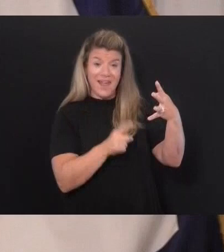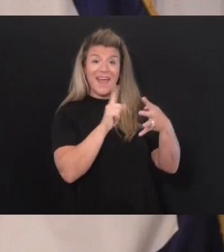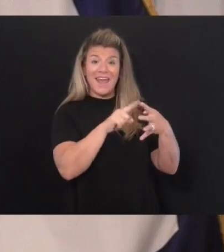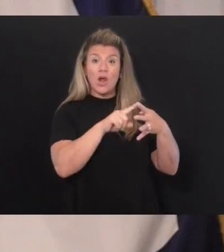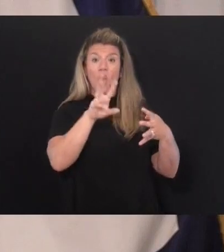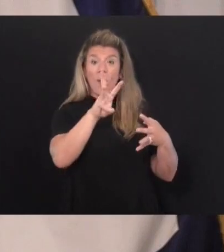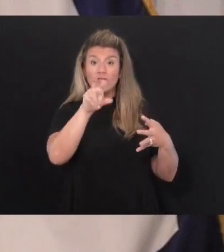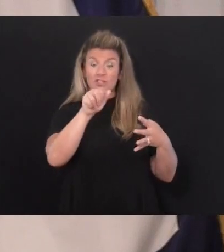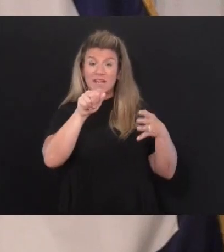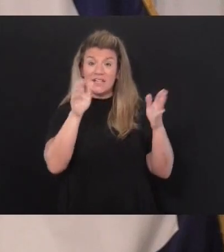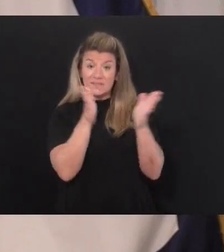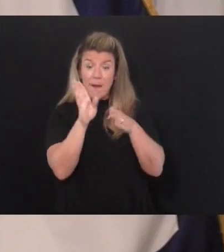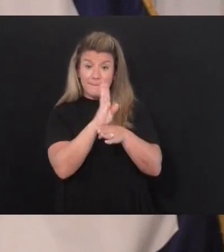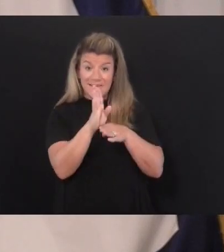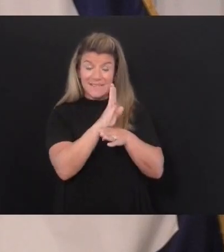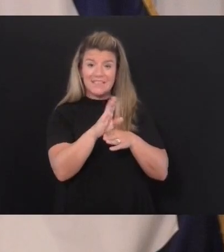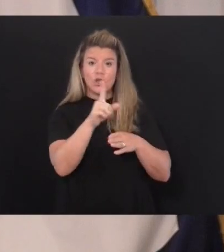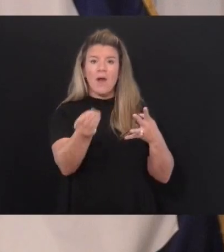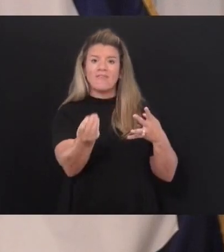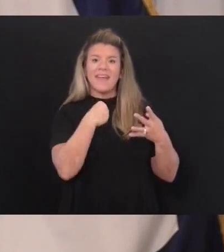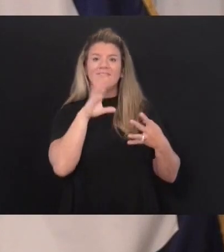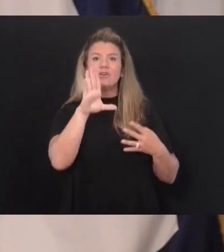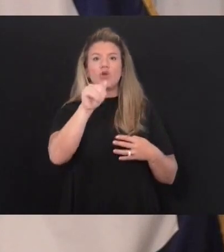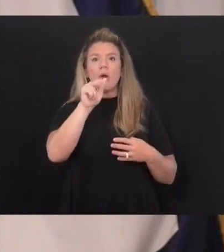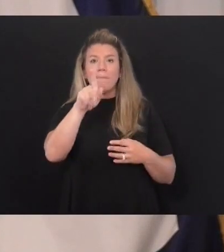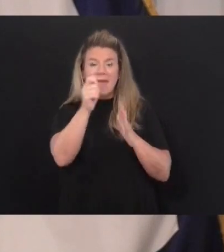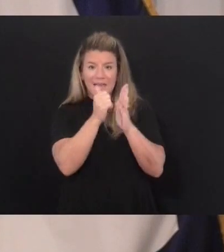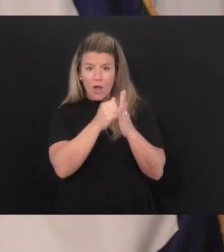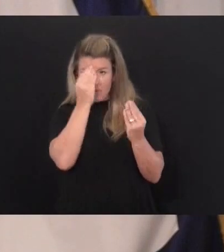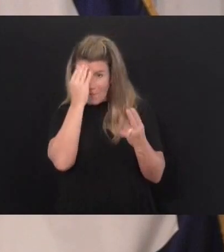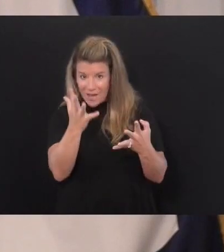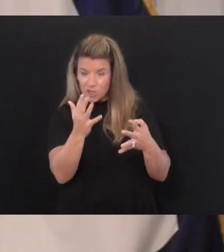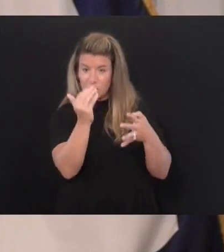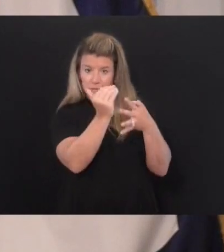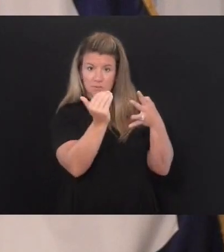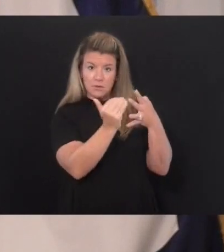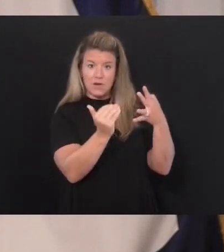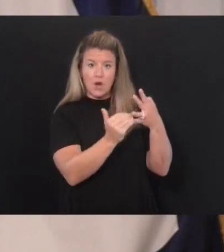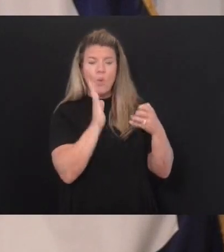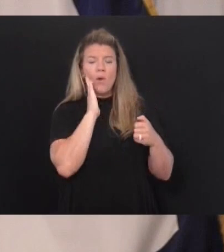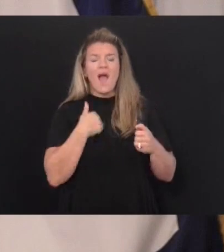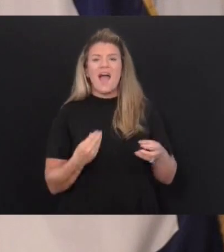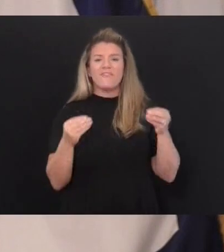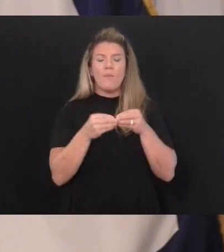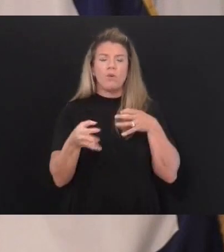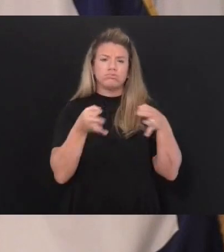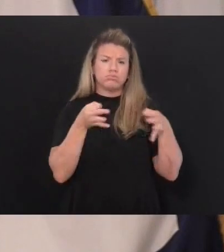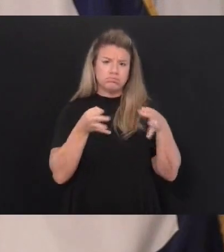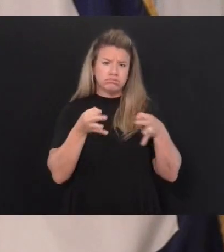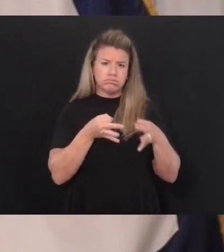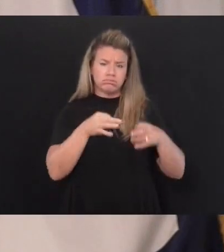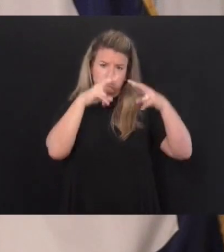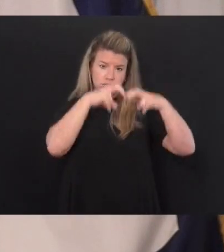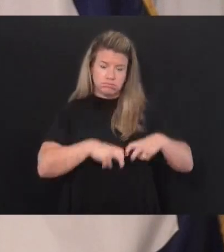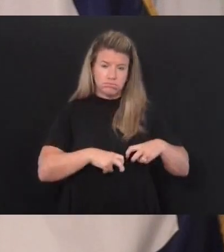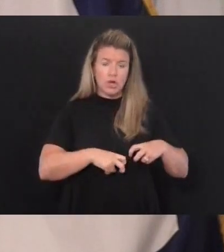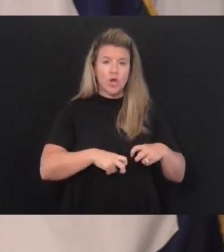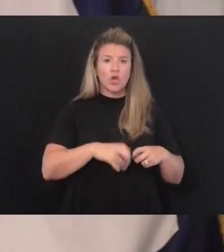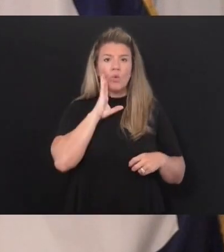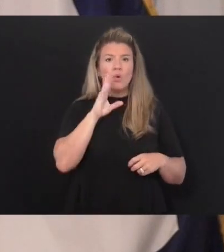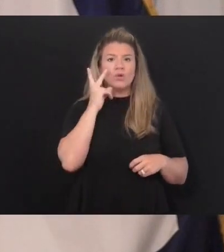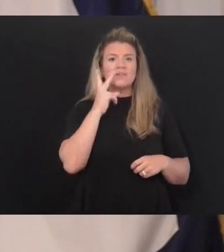everyone again, we've lost 95 people. It's always 95 too many. And we surely need to remember those